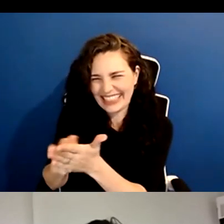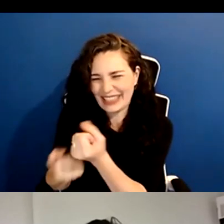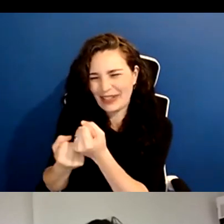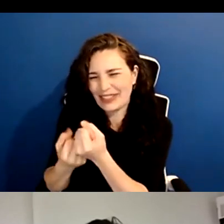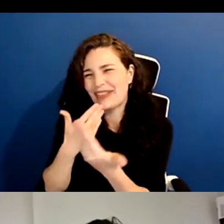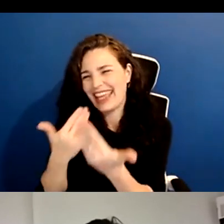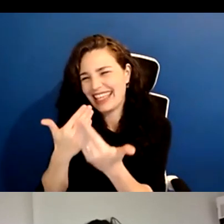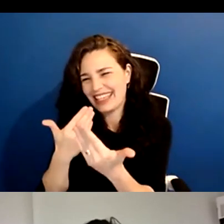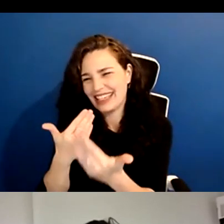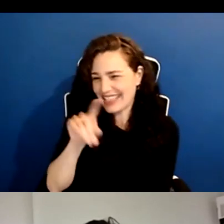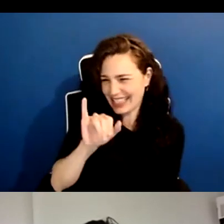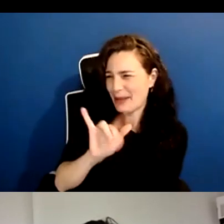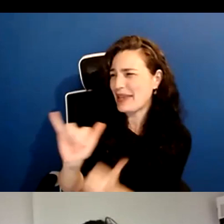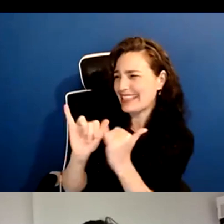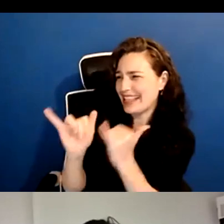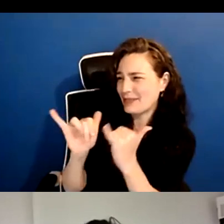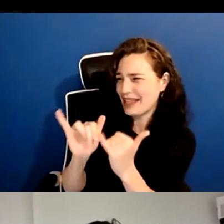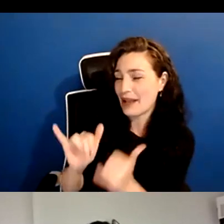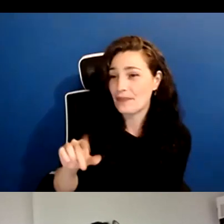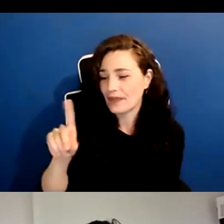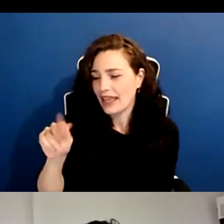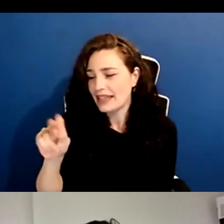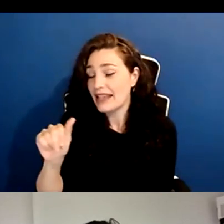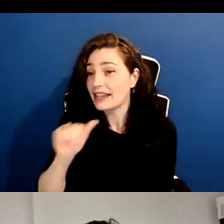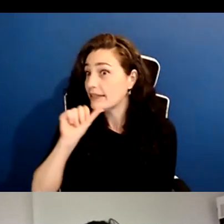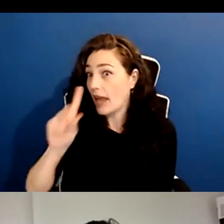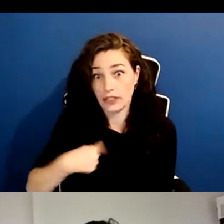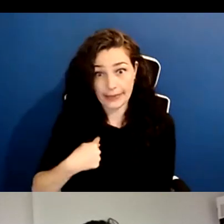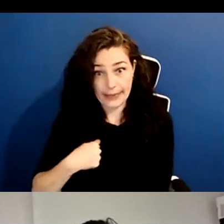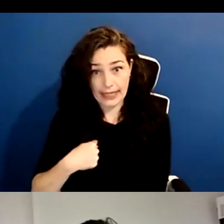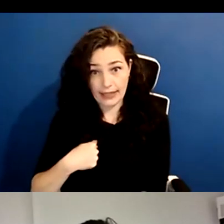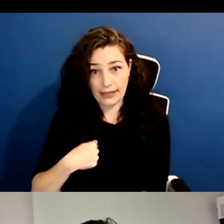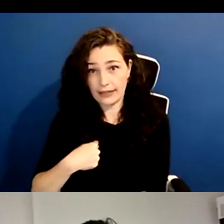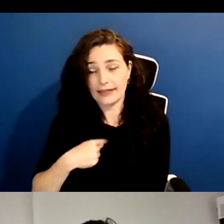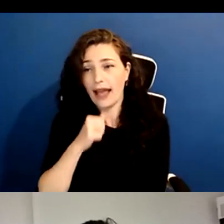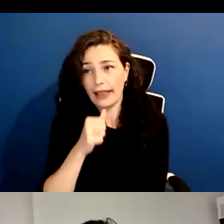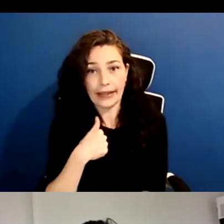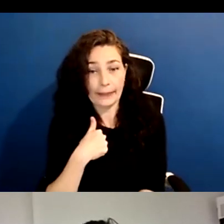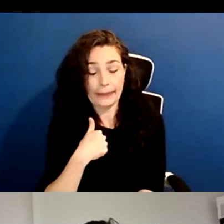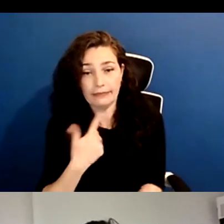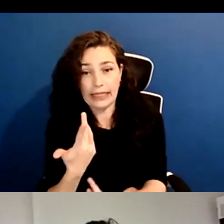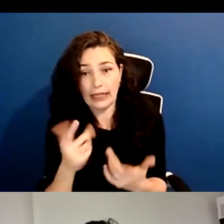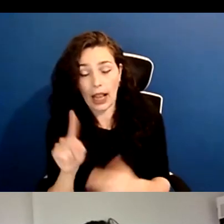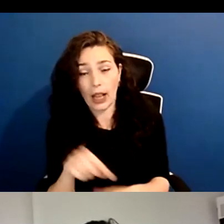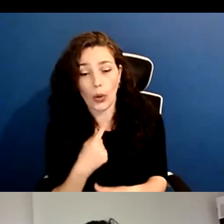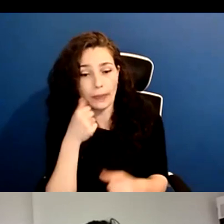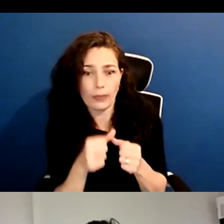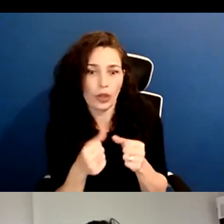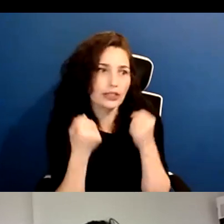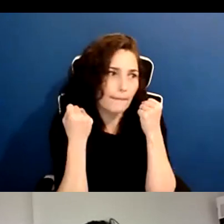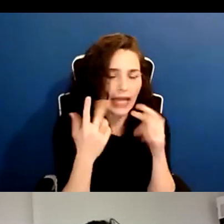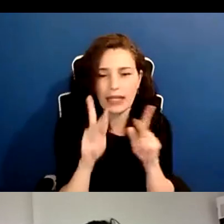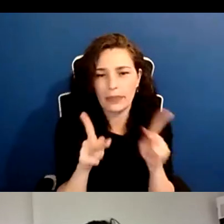Yeah. You're welcome. Yeah. And it's not just me. Thankfully, I'm not the only, like I said, you're not seeing so many people today. We have a host